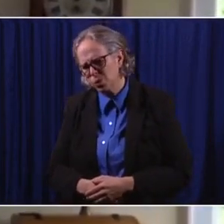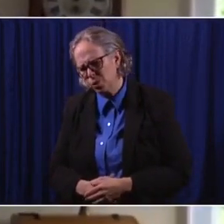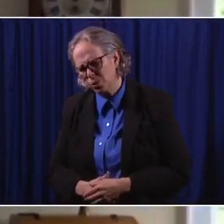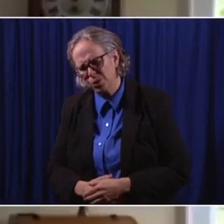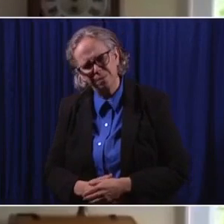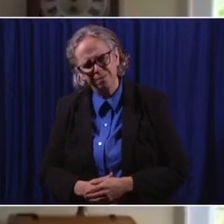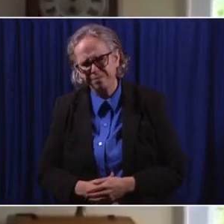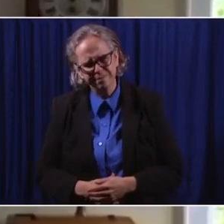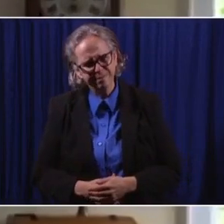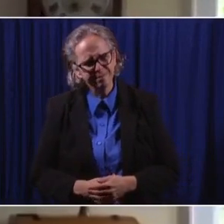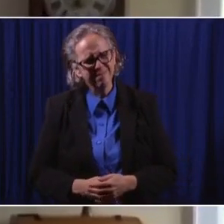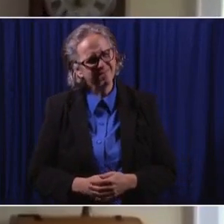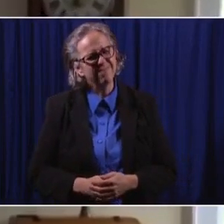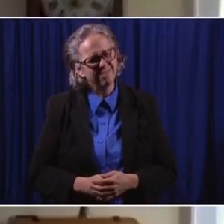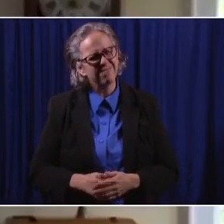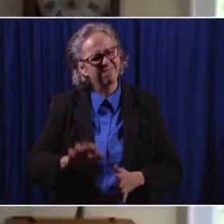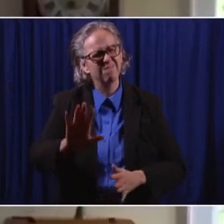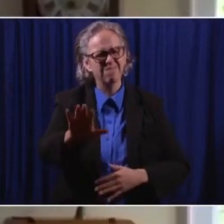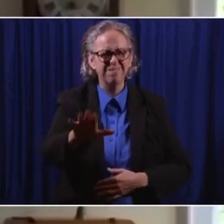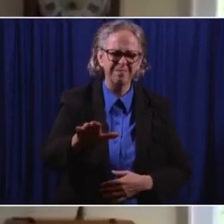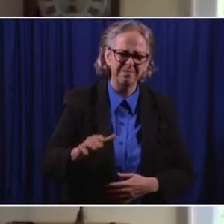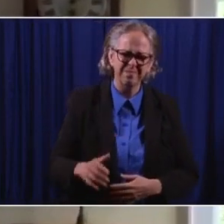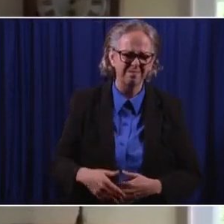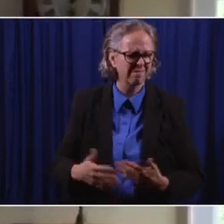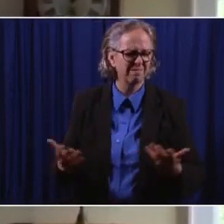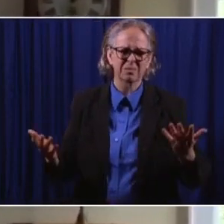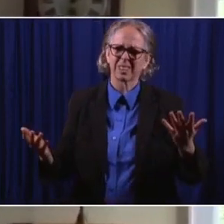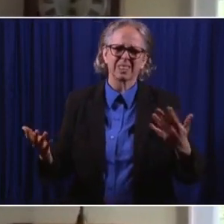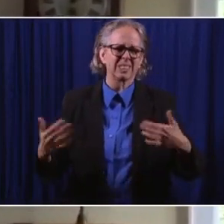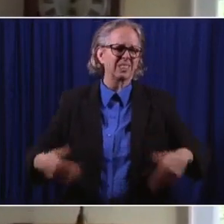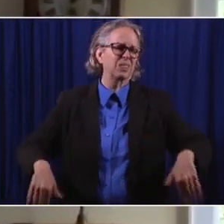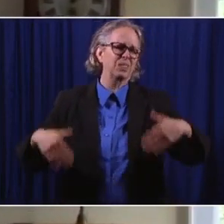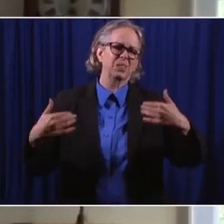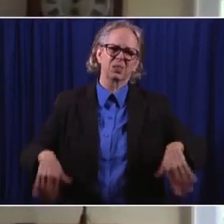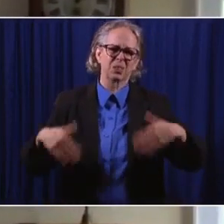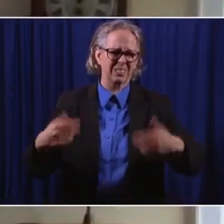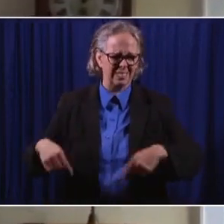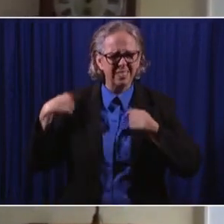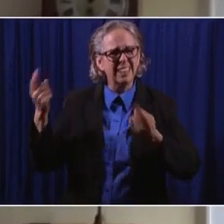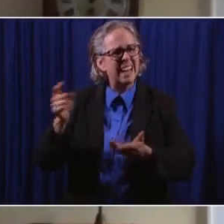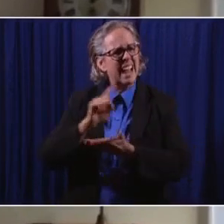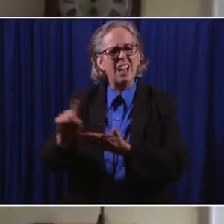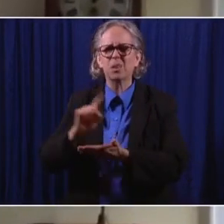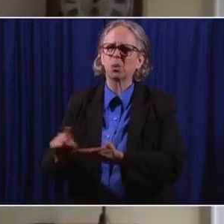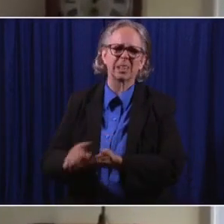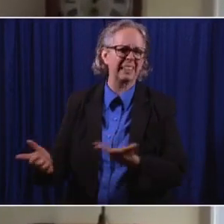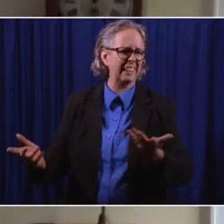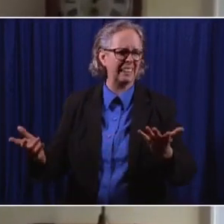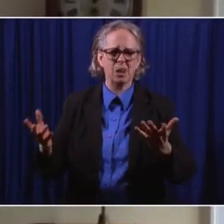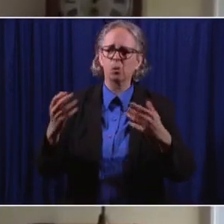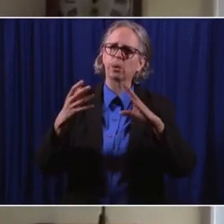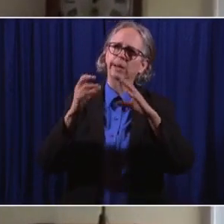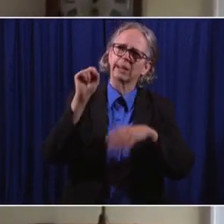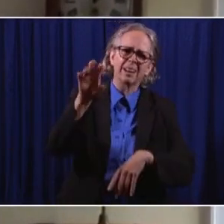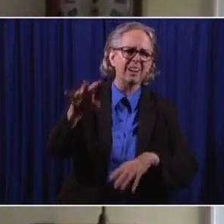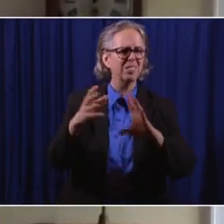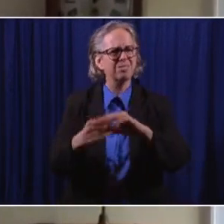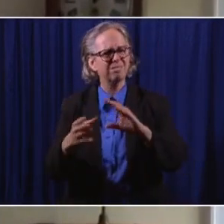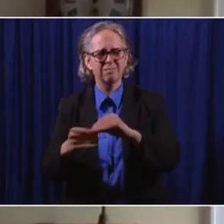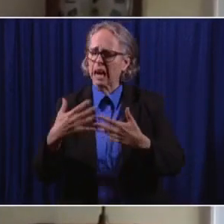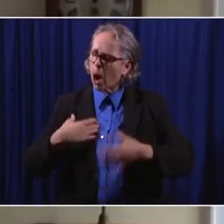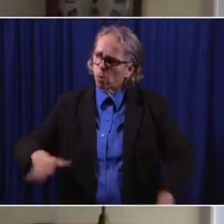with something I've talked about every week, and I'm frankly going to continue to do this as long as it's necessary